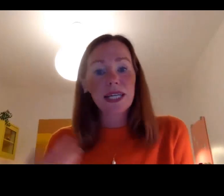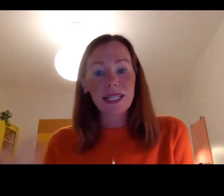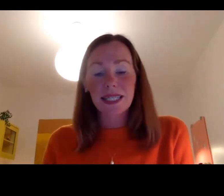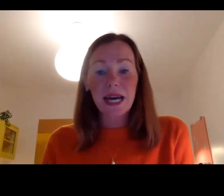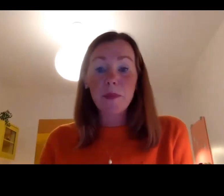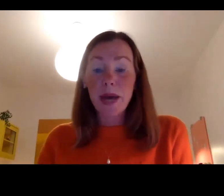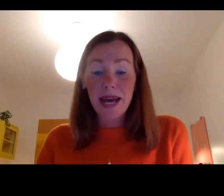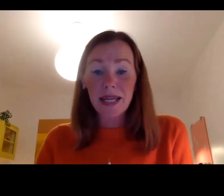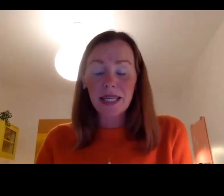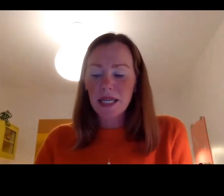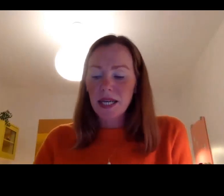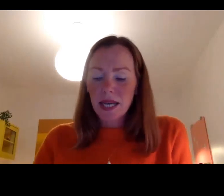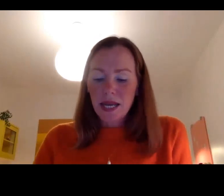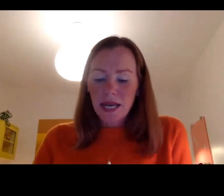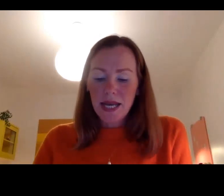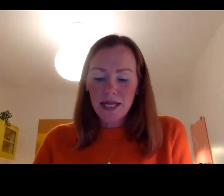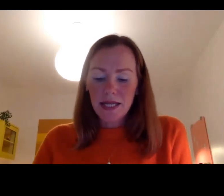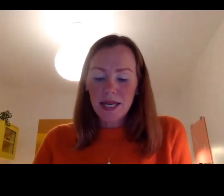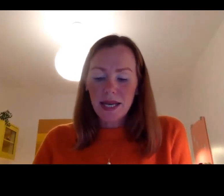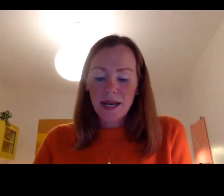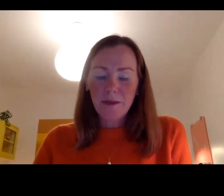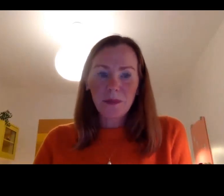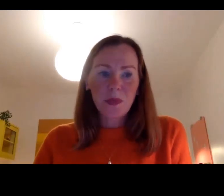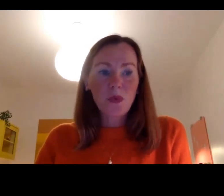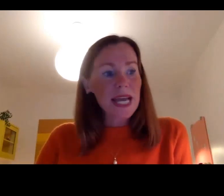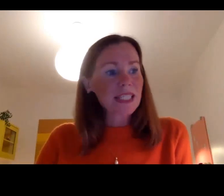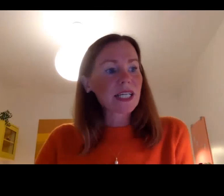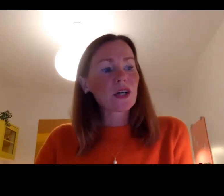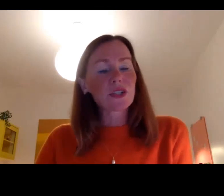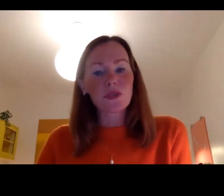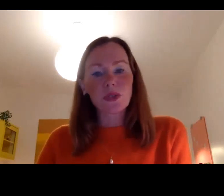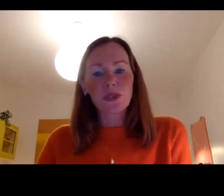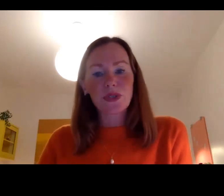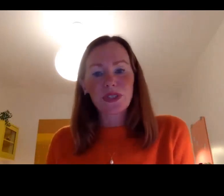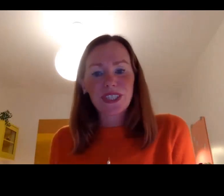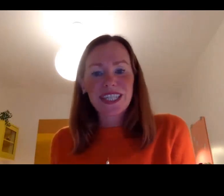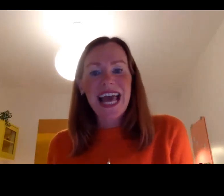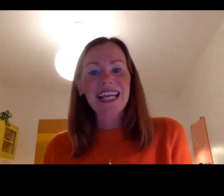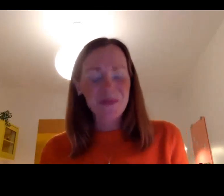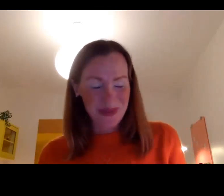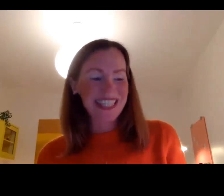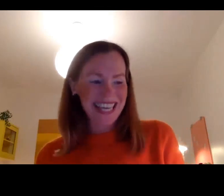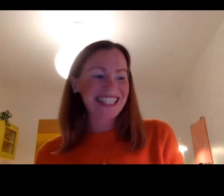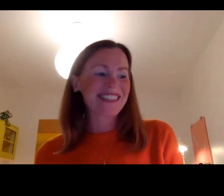initiation will come back. And with the new administration.